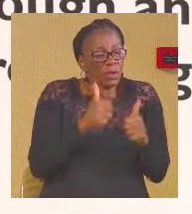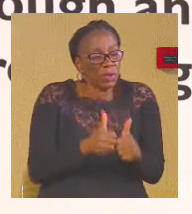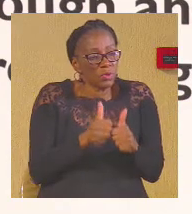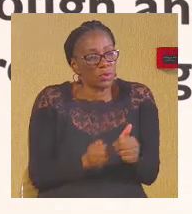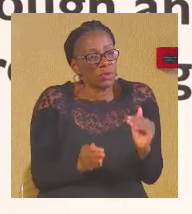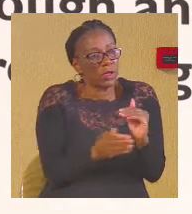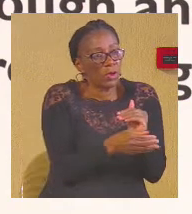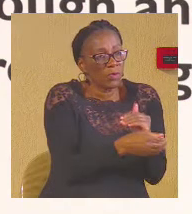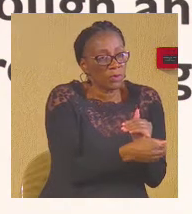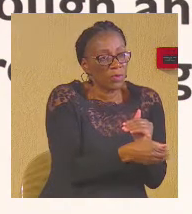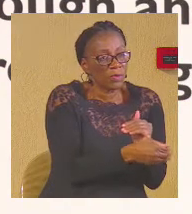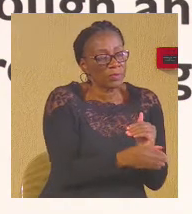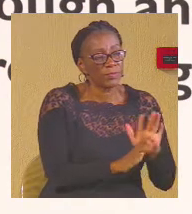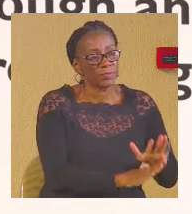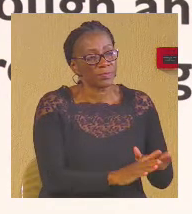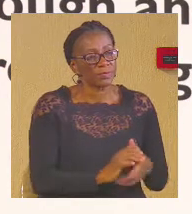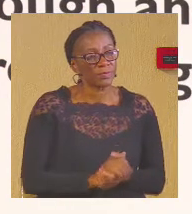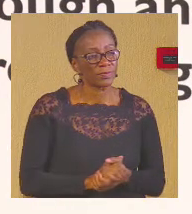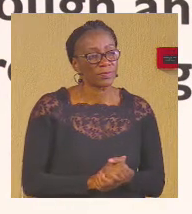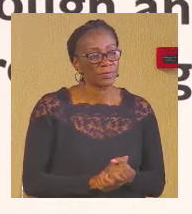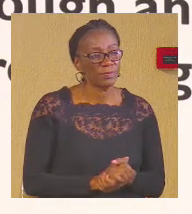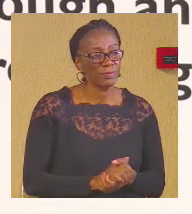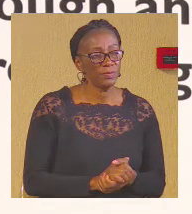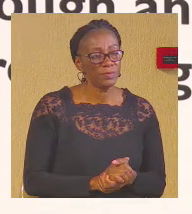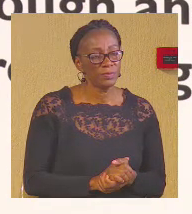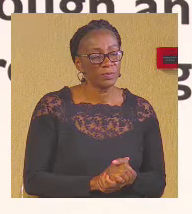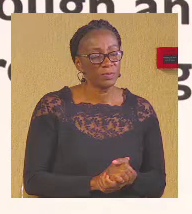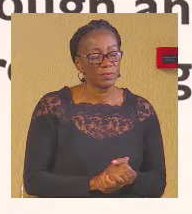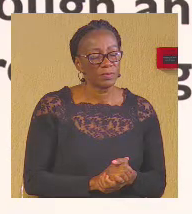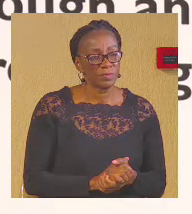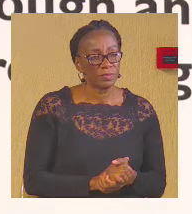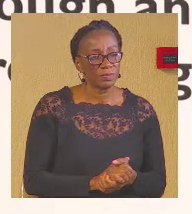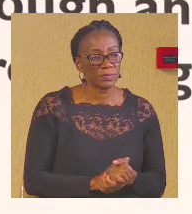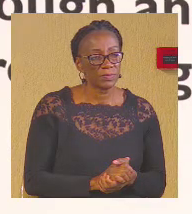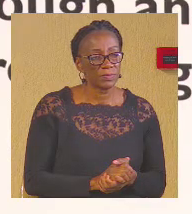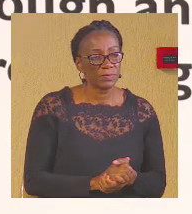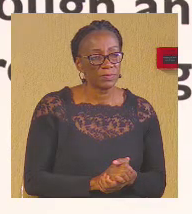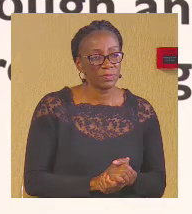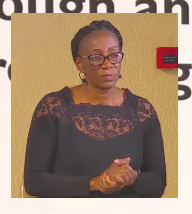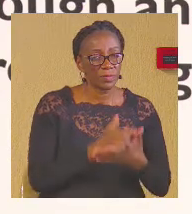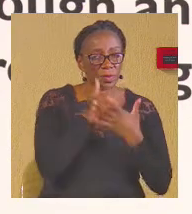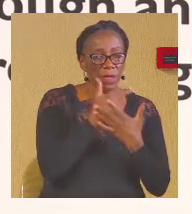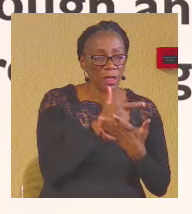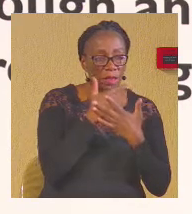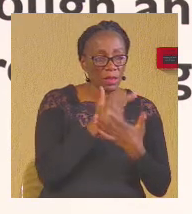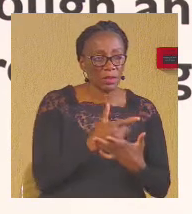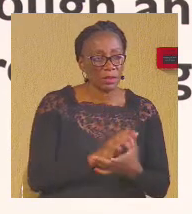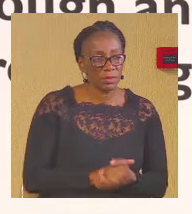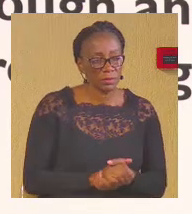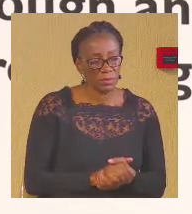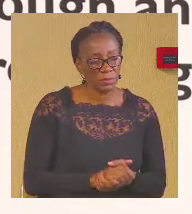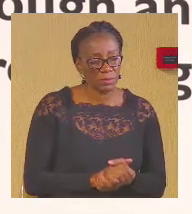to our own health personnel who are being availed into those facilities. Thank you very much. Mr. Let me Nangombe? just